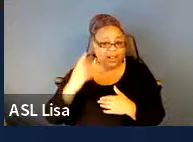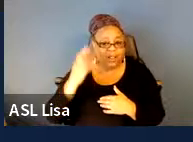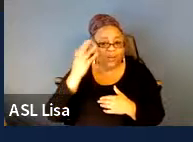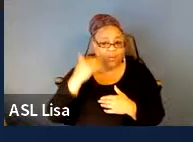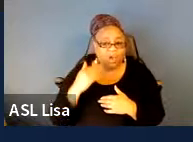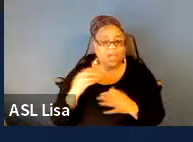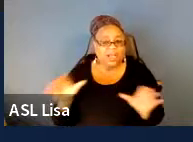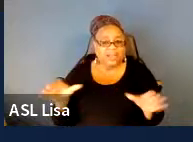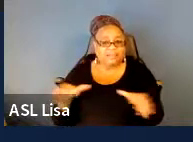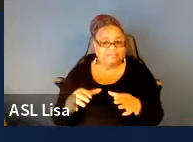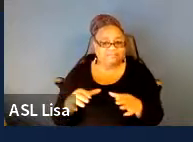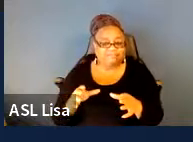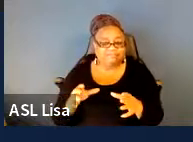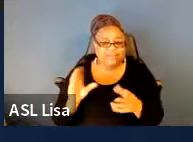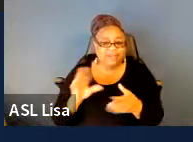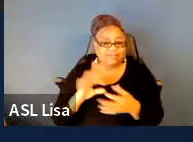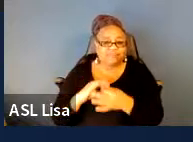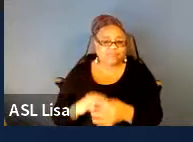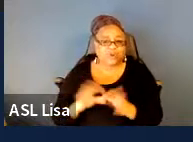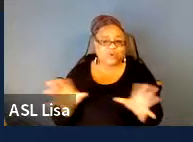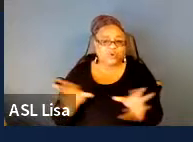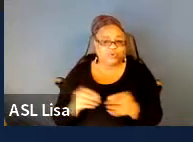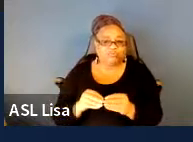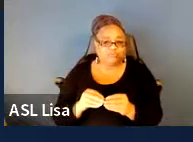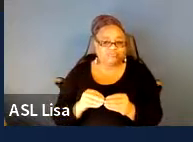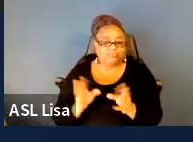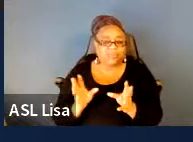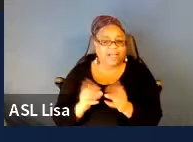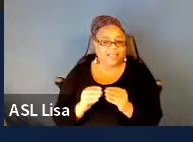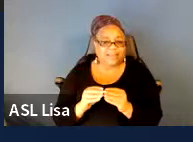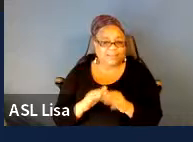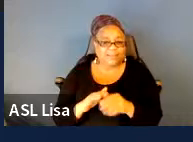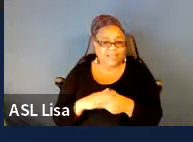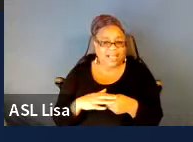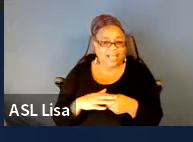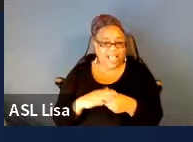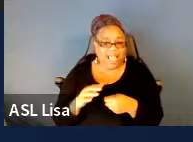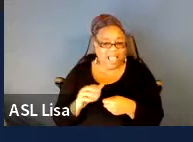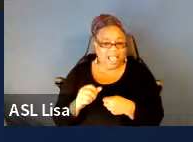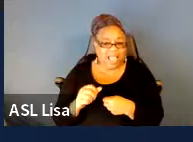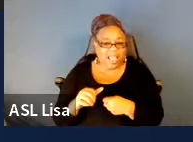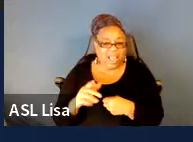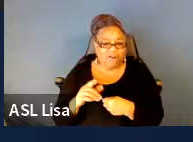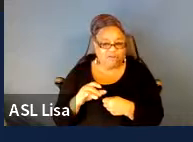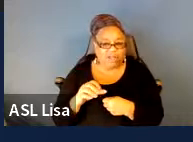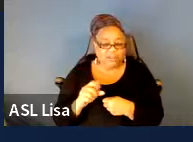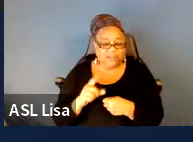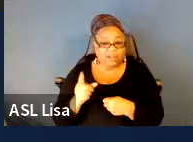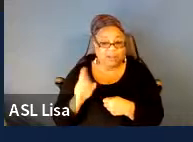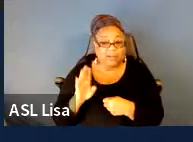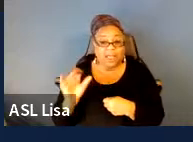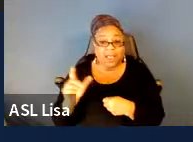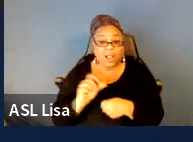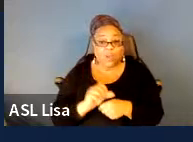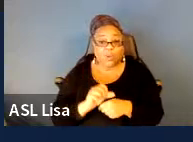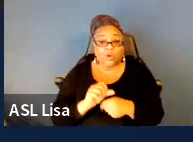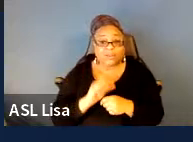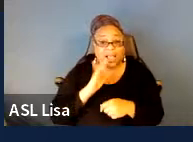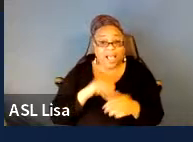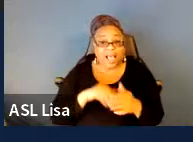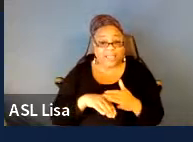areas. And Bill, even prior to working at the Access Board, has worked in areas